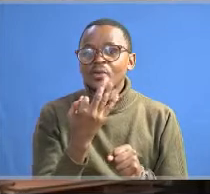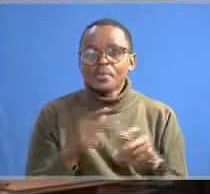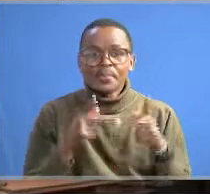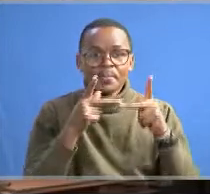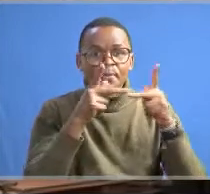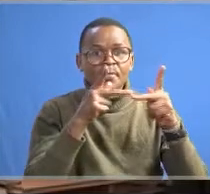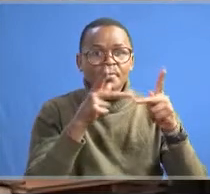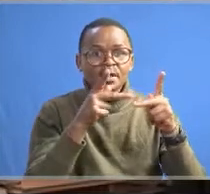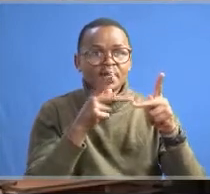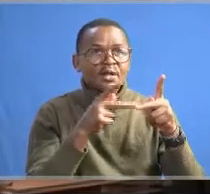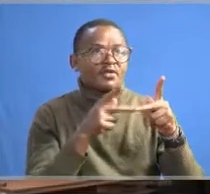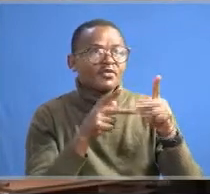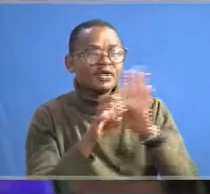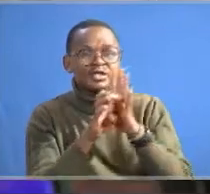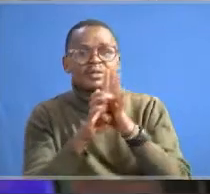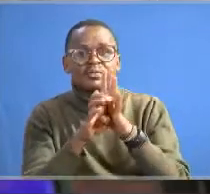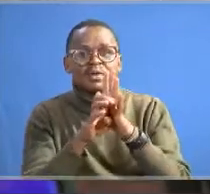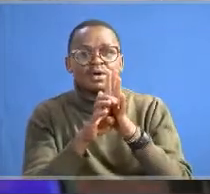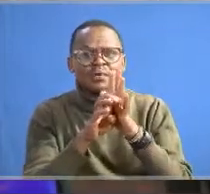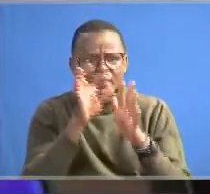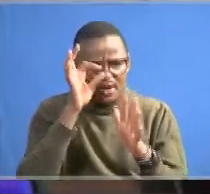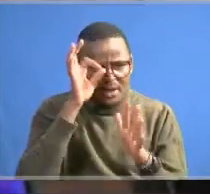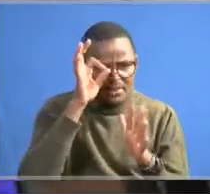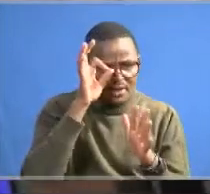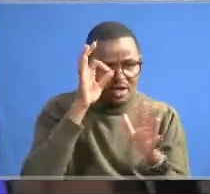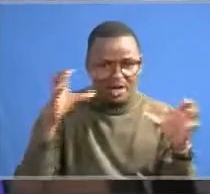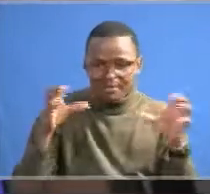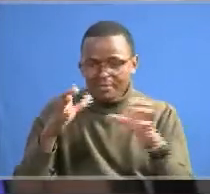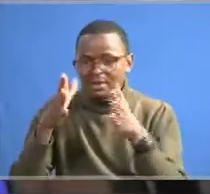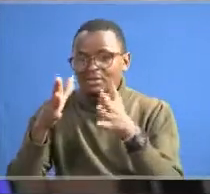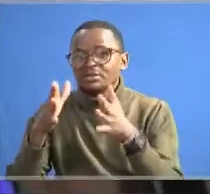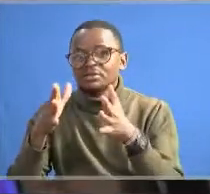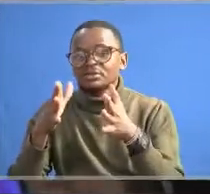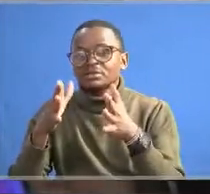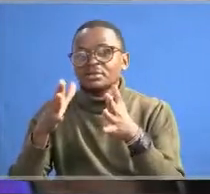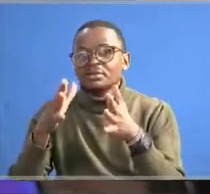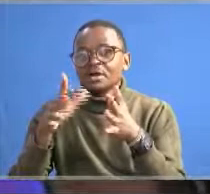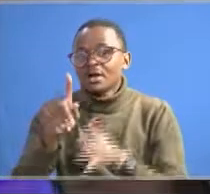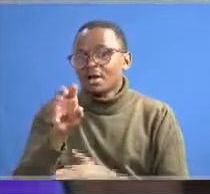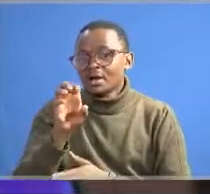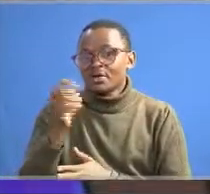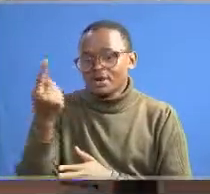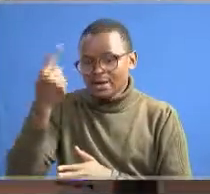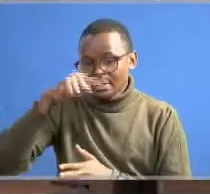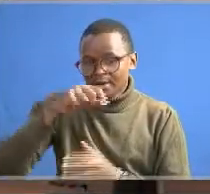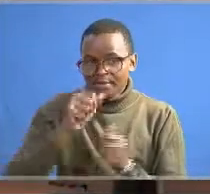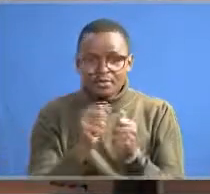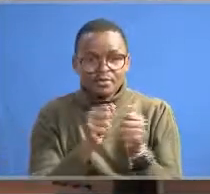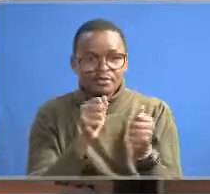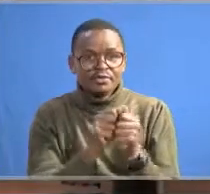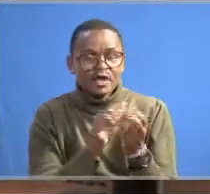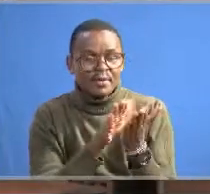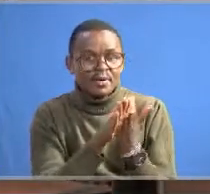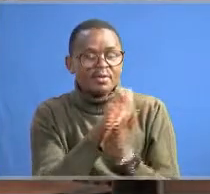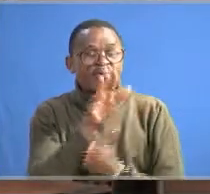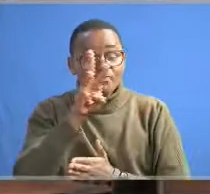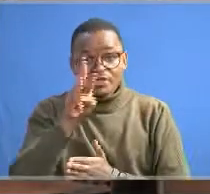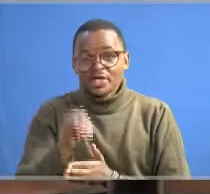the medical world, such as a microscope. So we have a client who's asked us to come up with or to print for